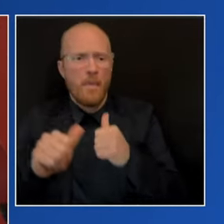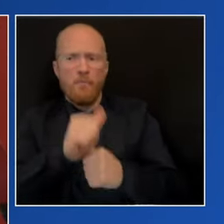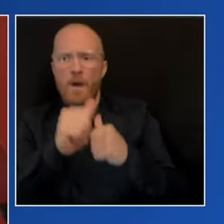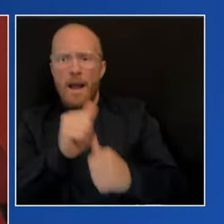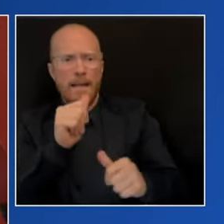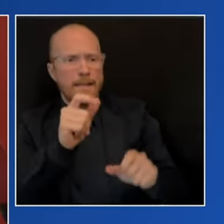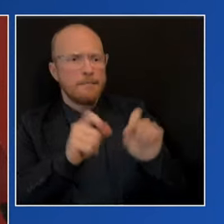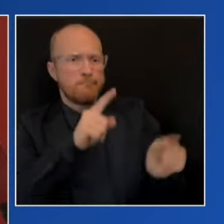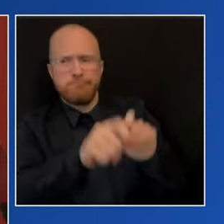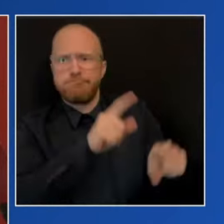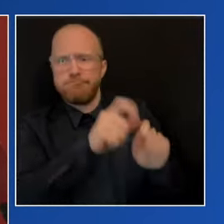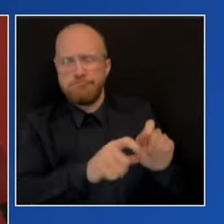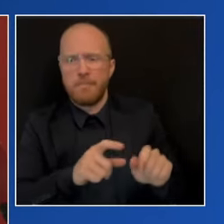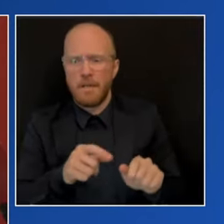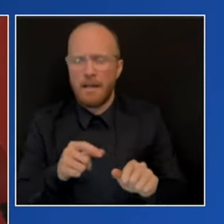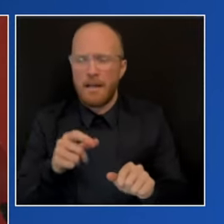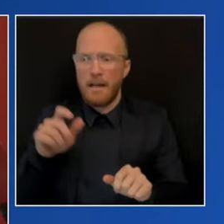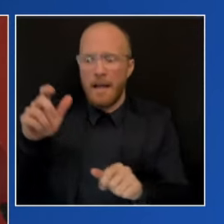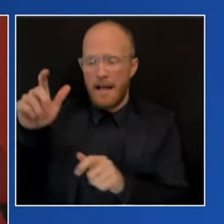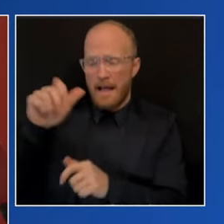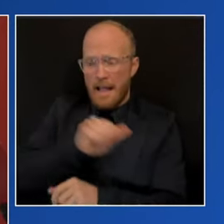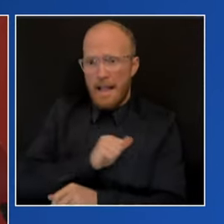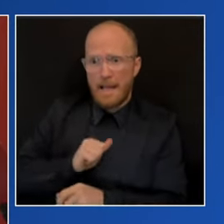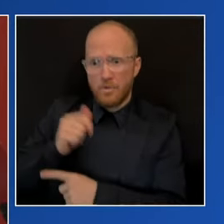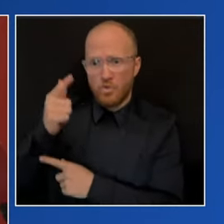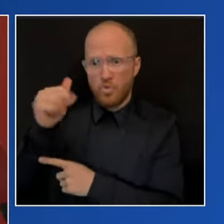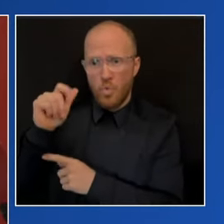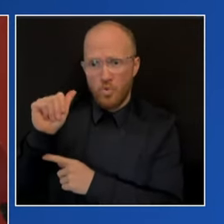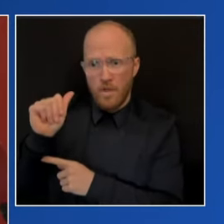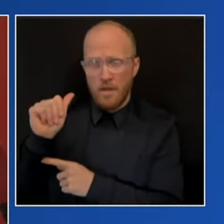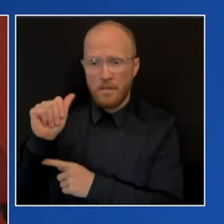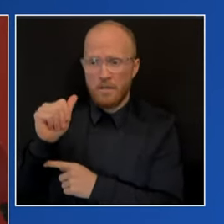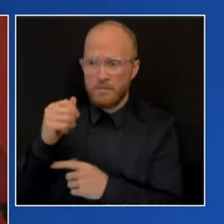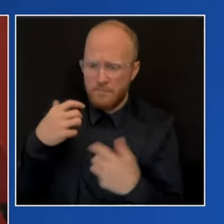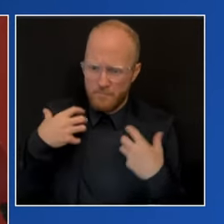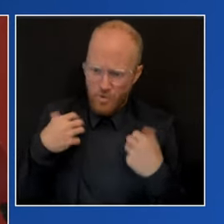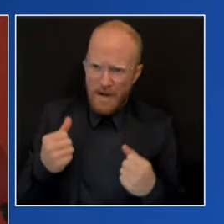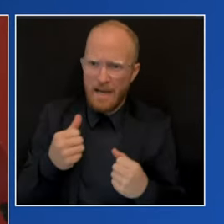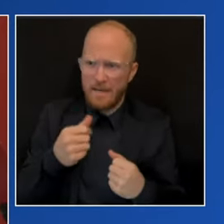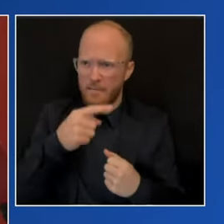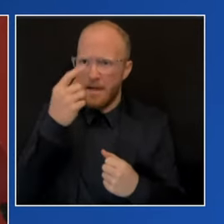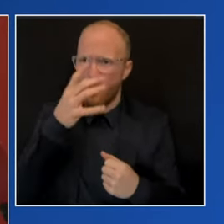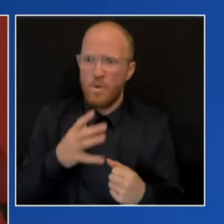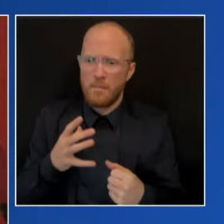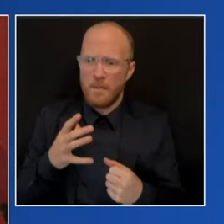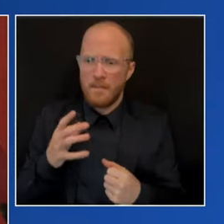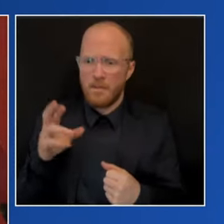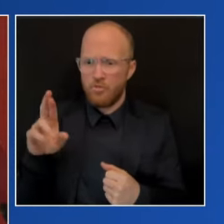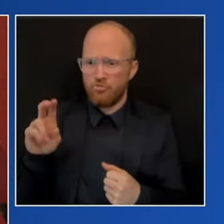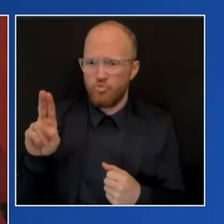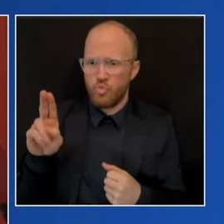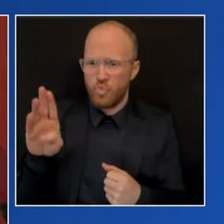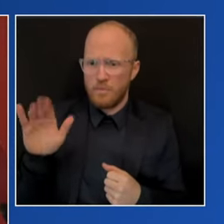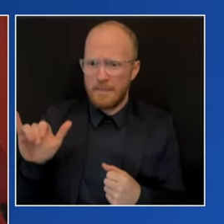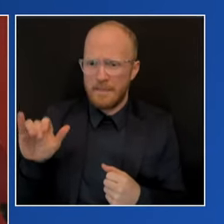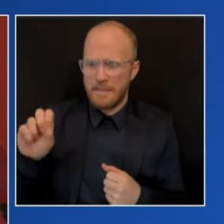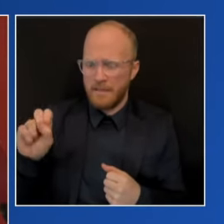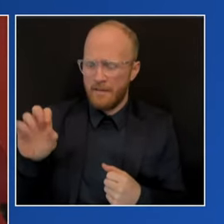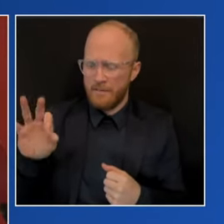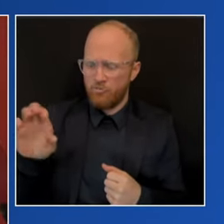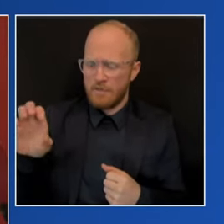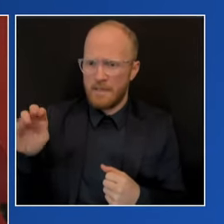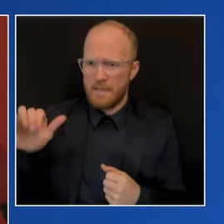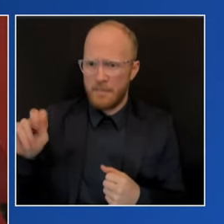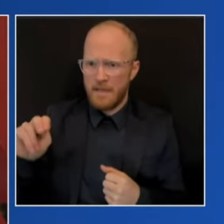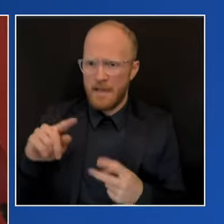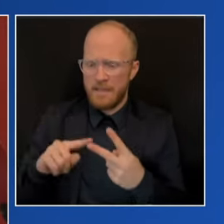Georgia, a brave black mother and her daughter, Ruby Freeman and Shay Moss, were doing their jobs